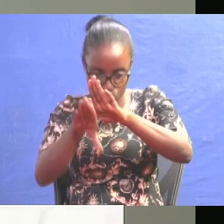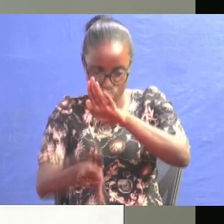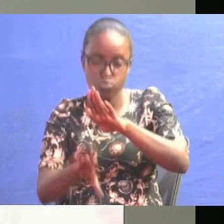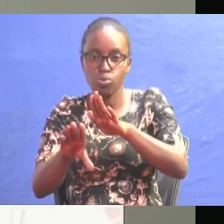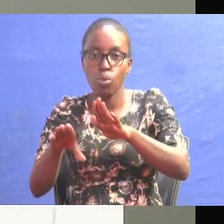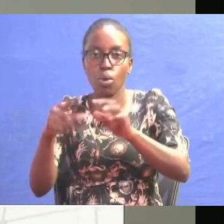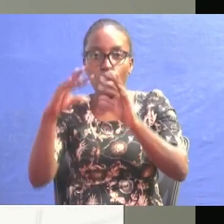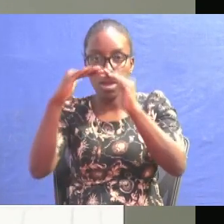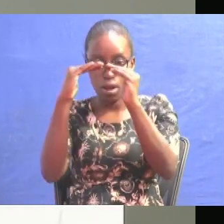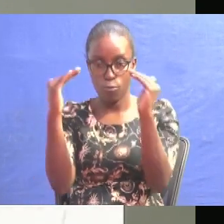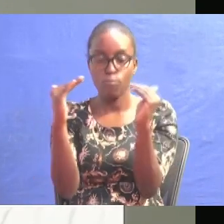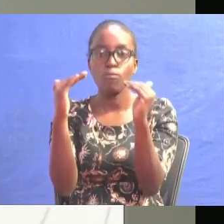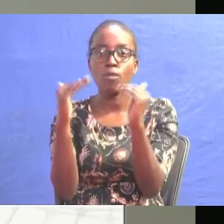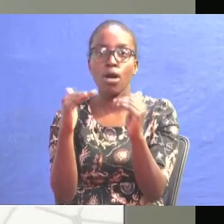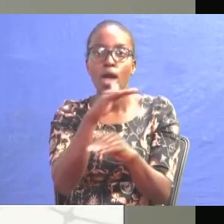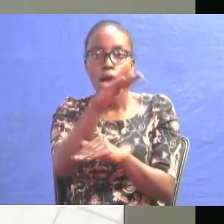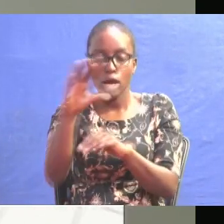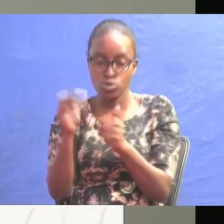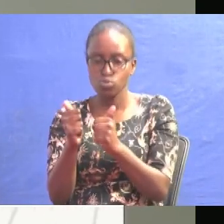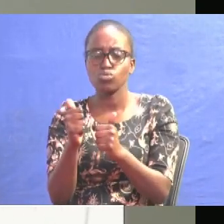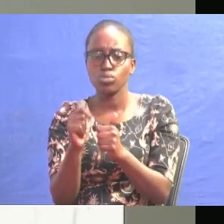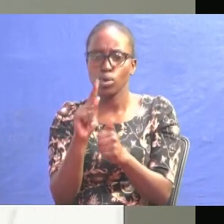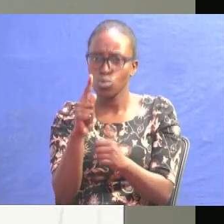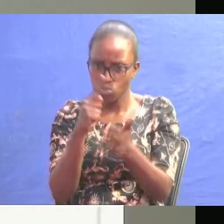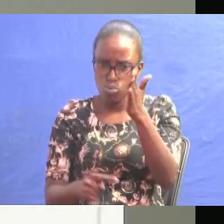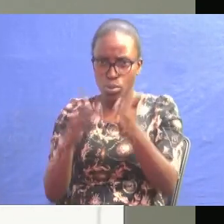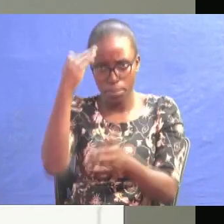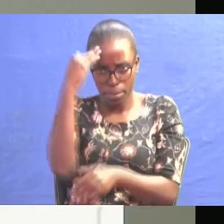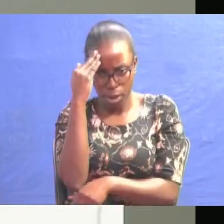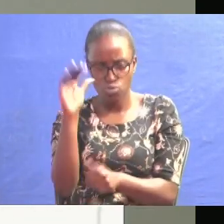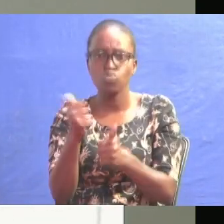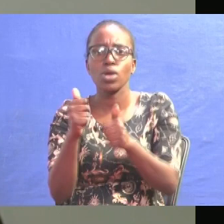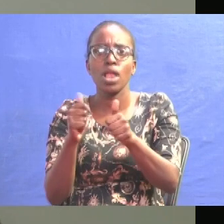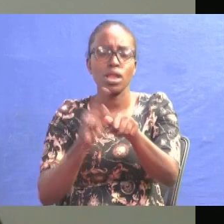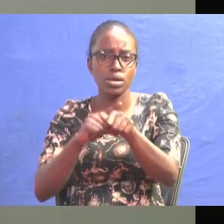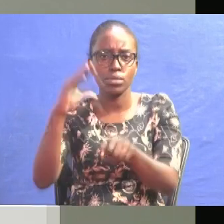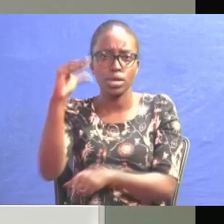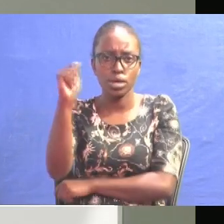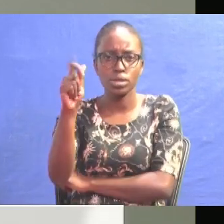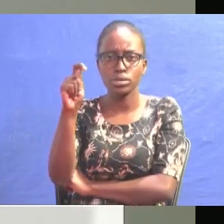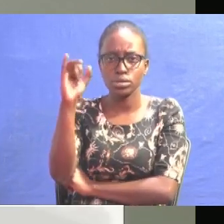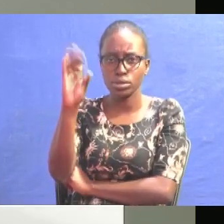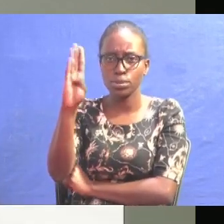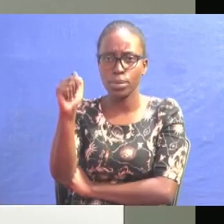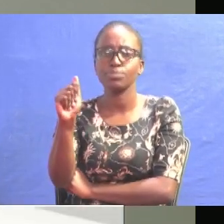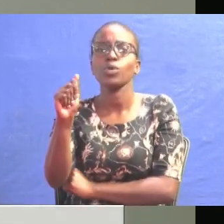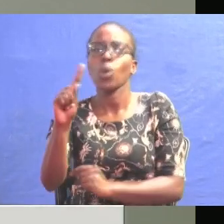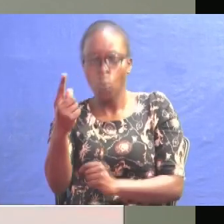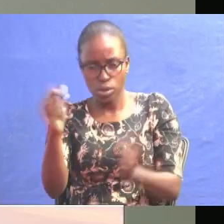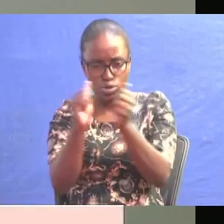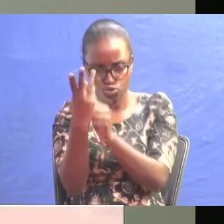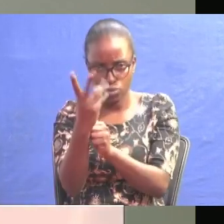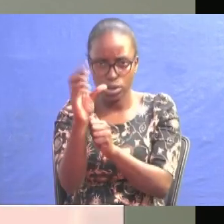I can be asked that, what will be my view towards the Katiba that actually we got back 2010? I